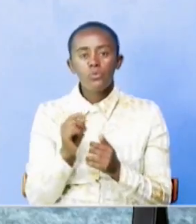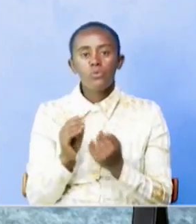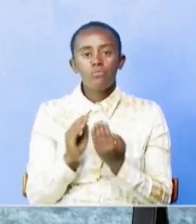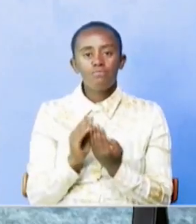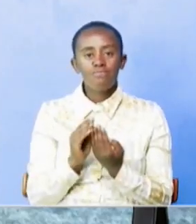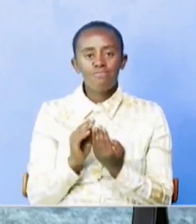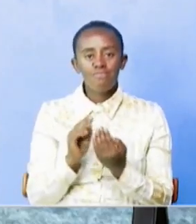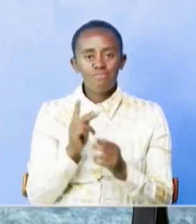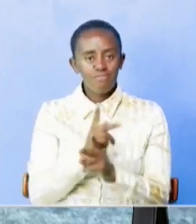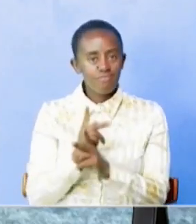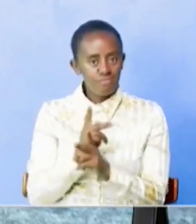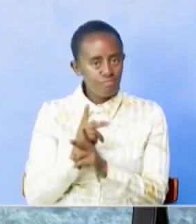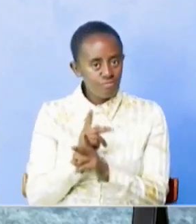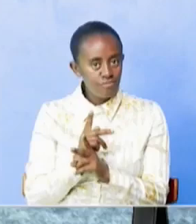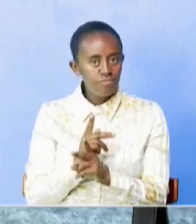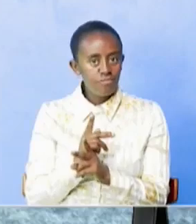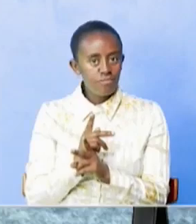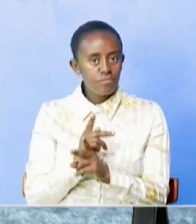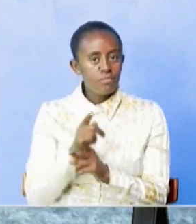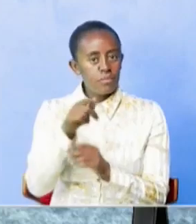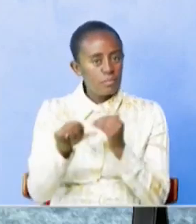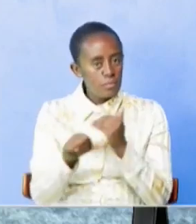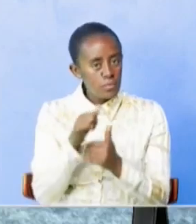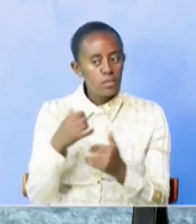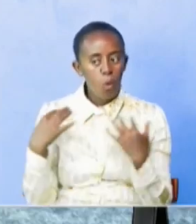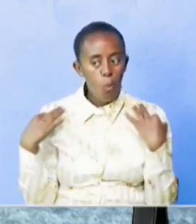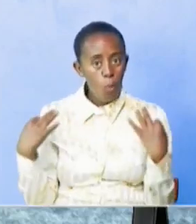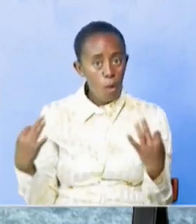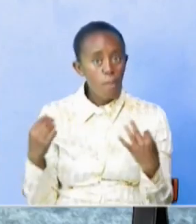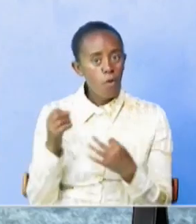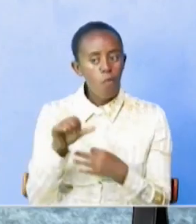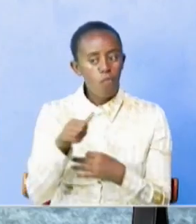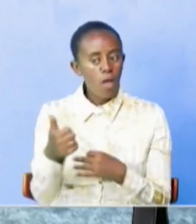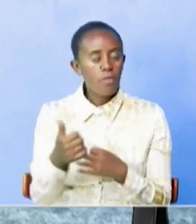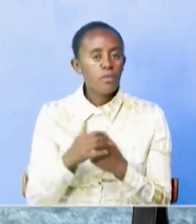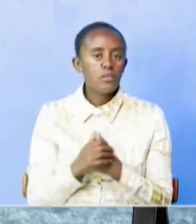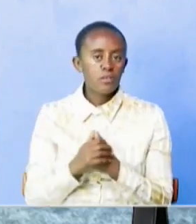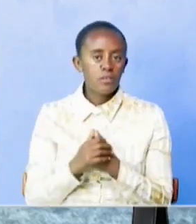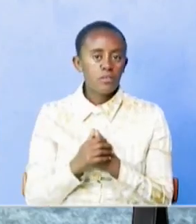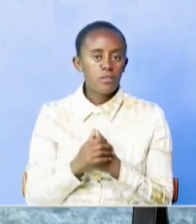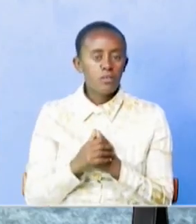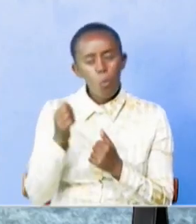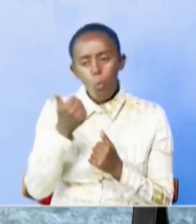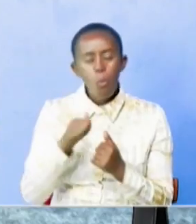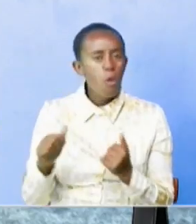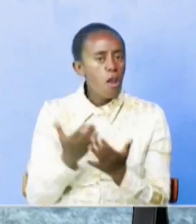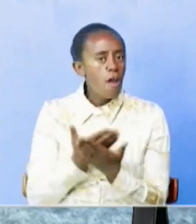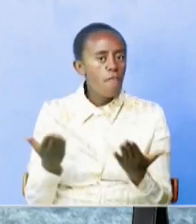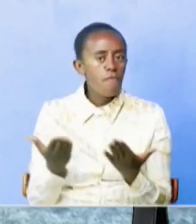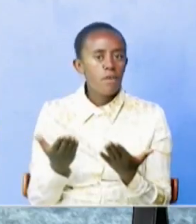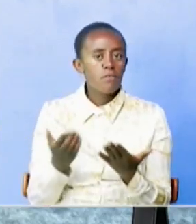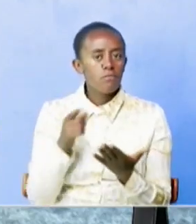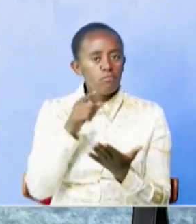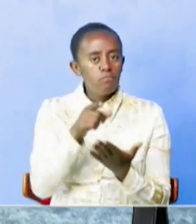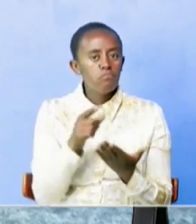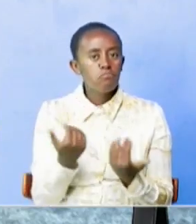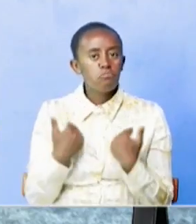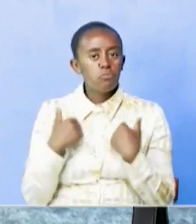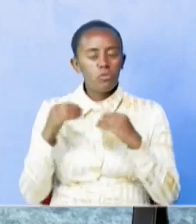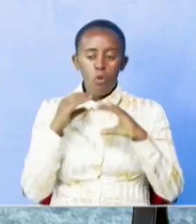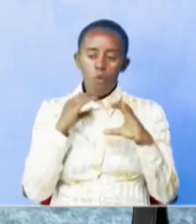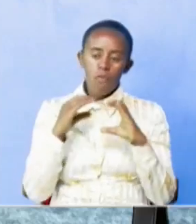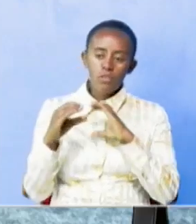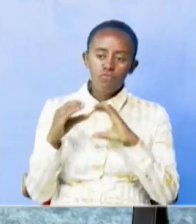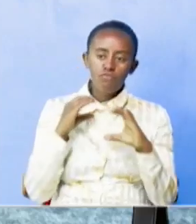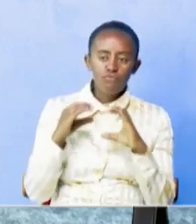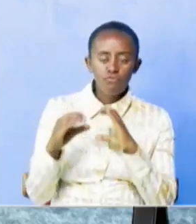to what? To not hurt the well-being of others. So whenever we are having a conversation